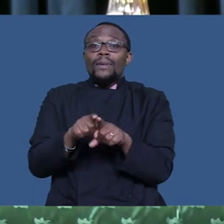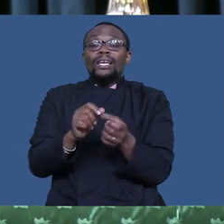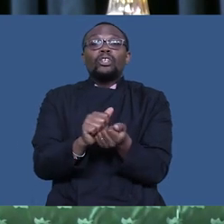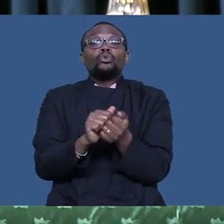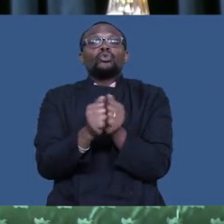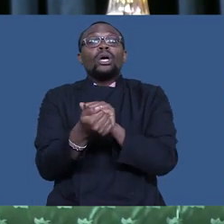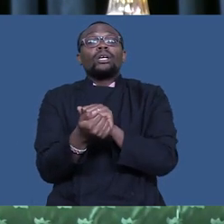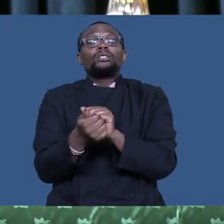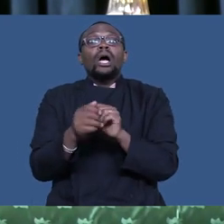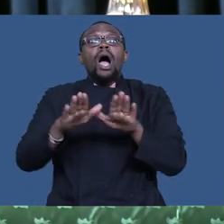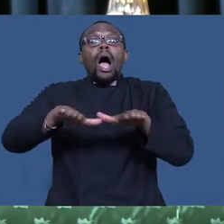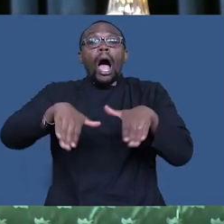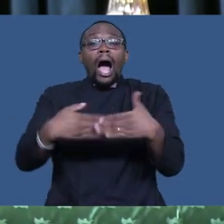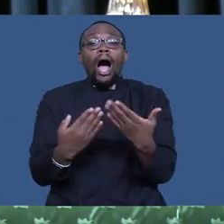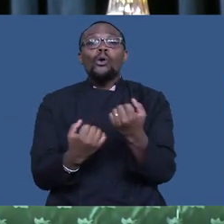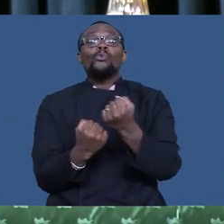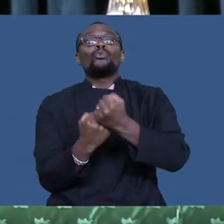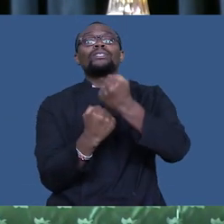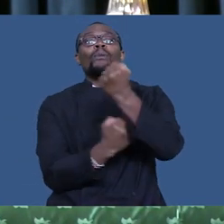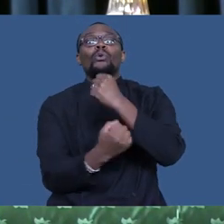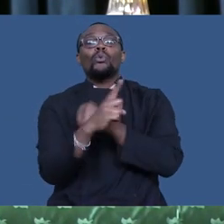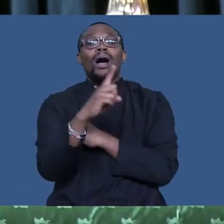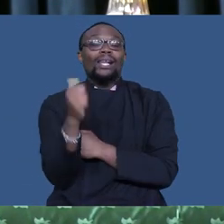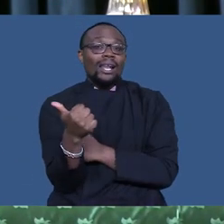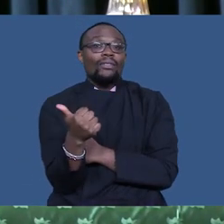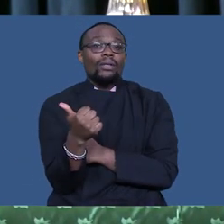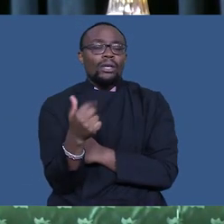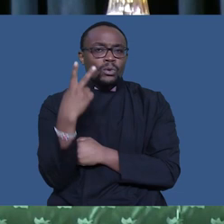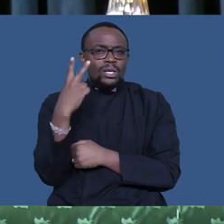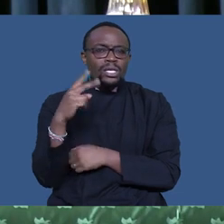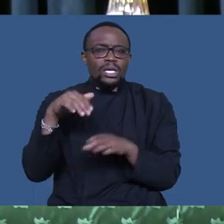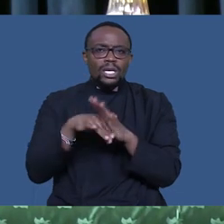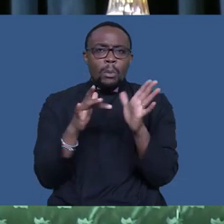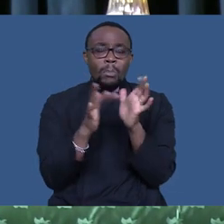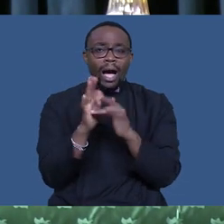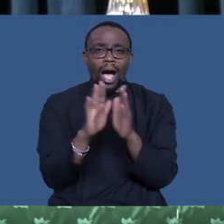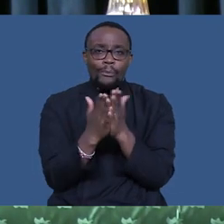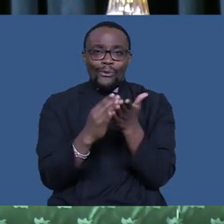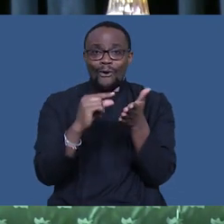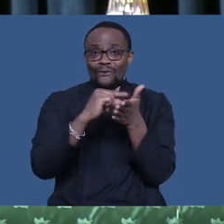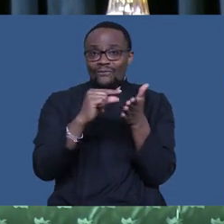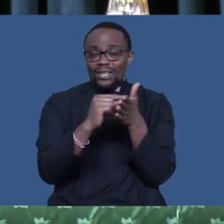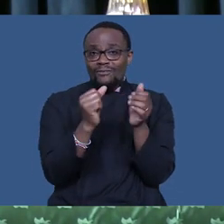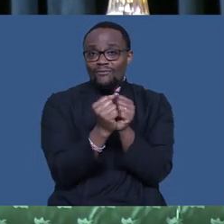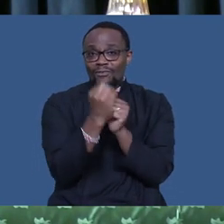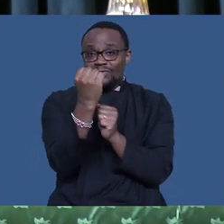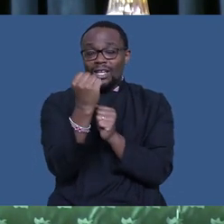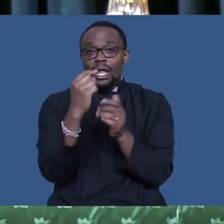contribution. And we'll draw our reflection on that from verse 15 to